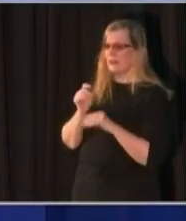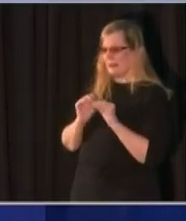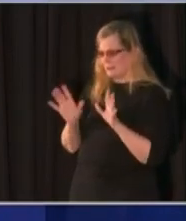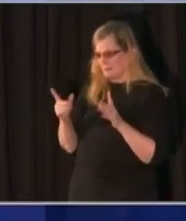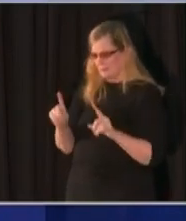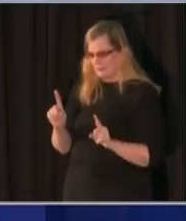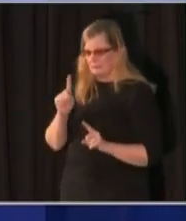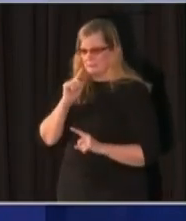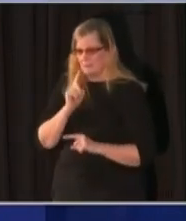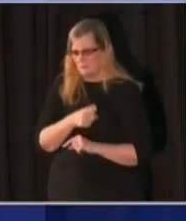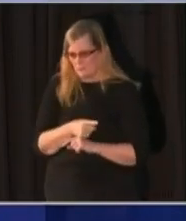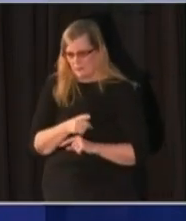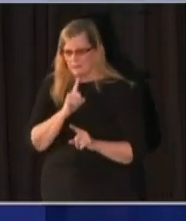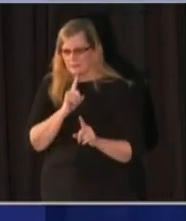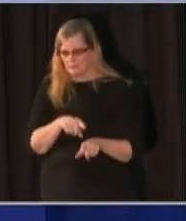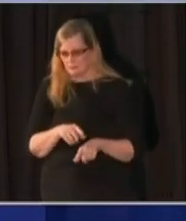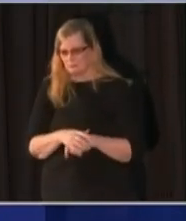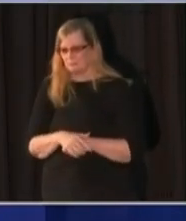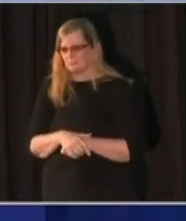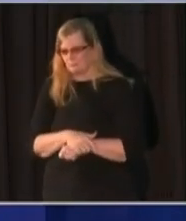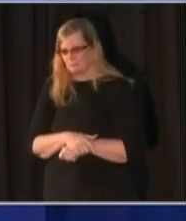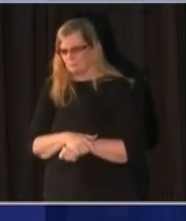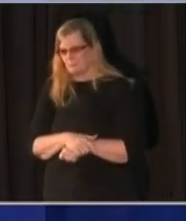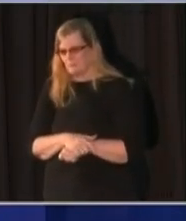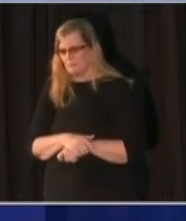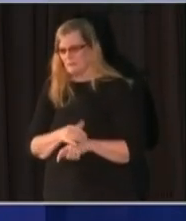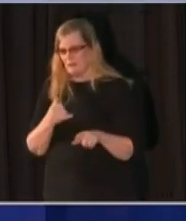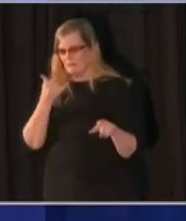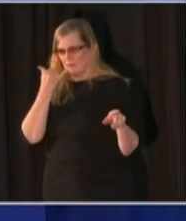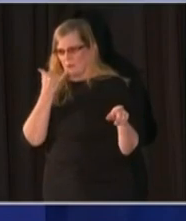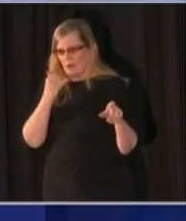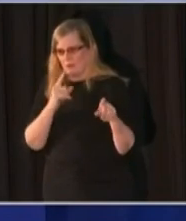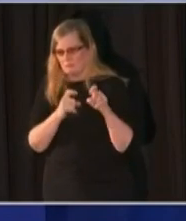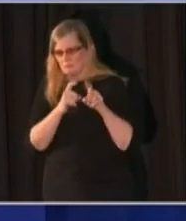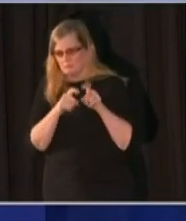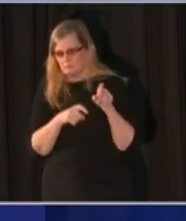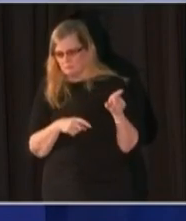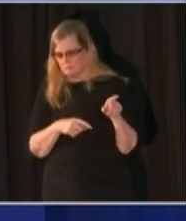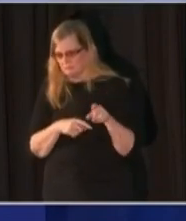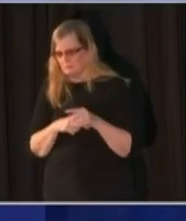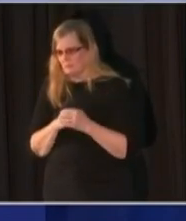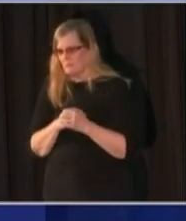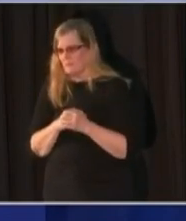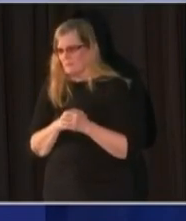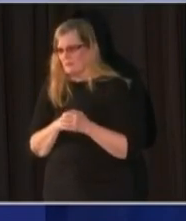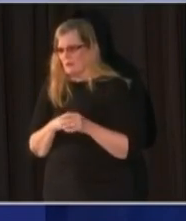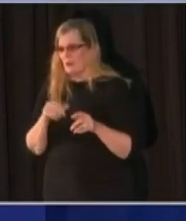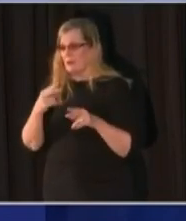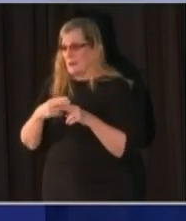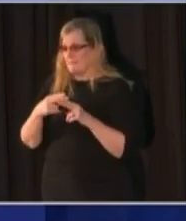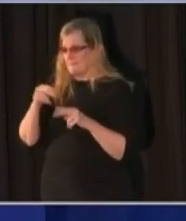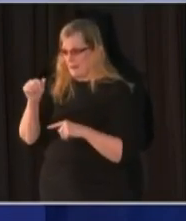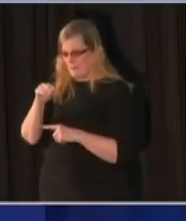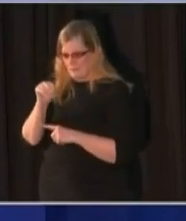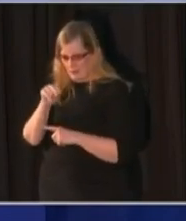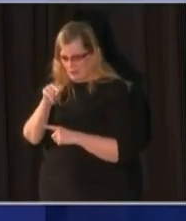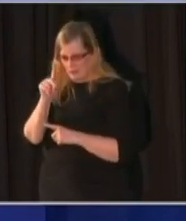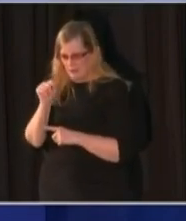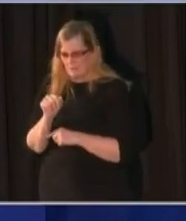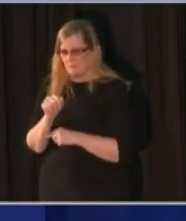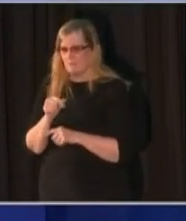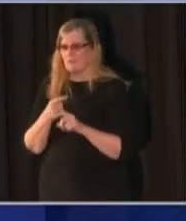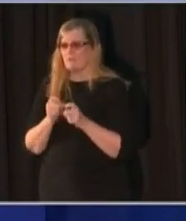here. Can you hear me? I can. Yes. So, oh, wonderful. Thank you. So I wondered if you've given any more